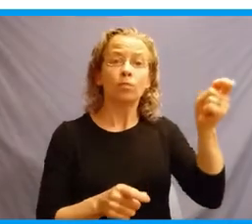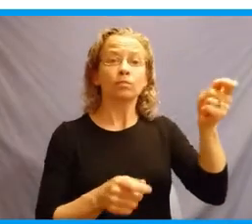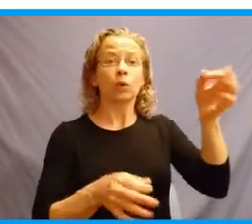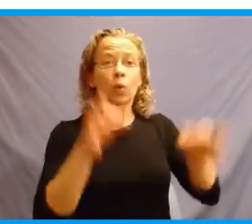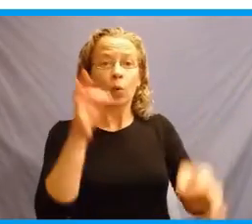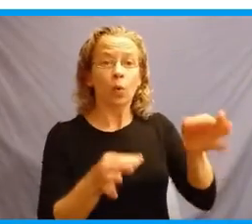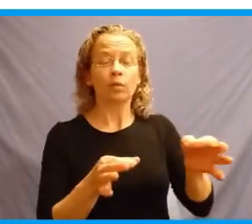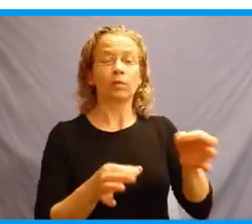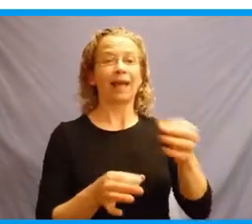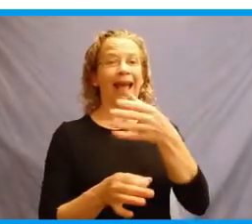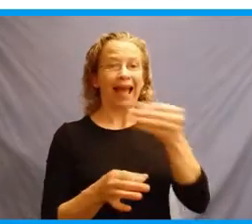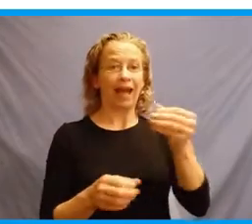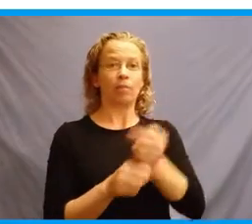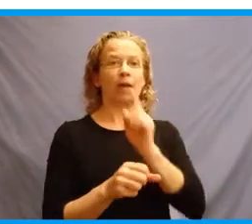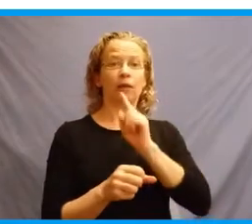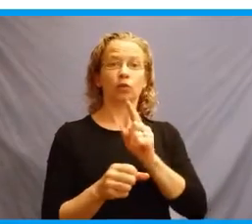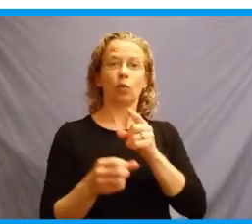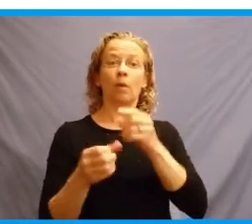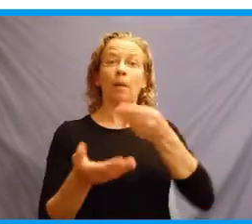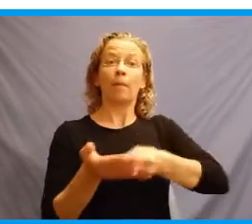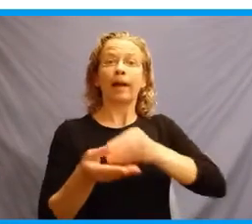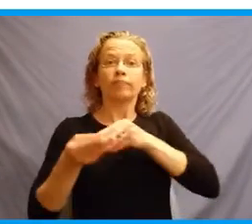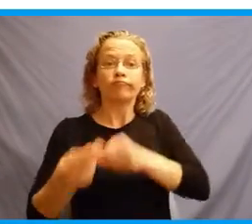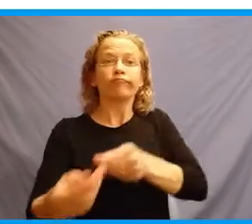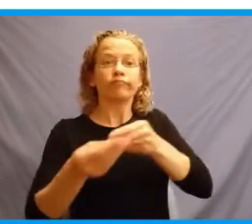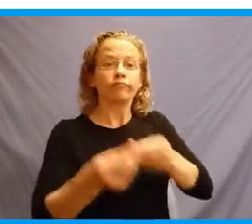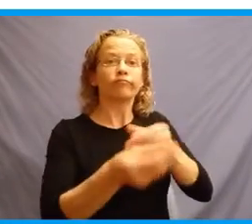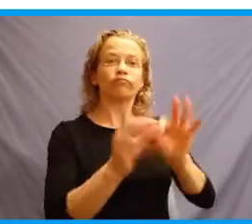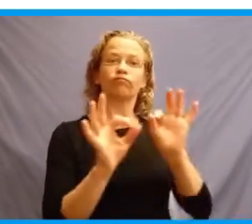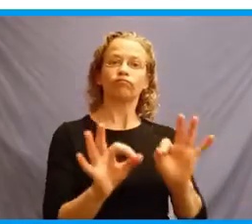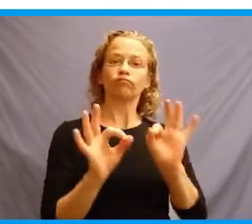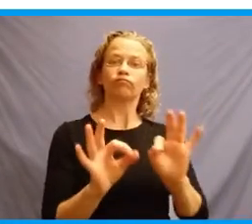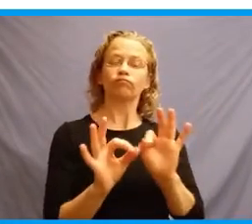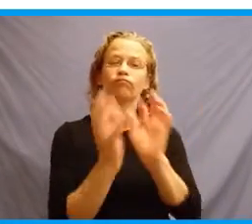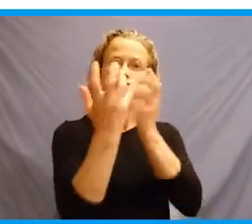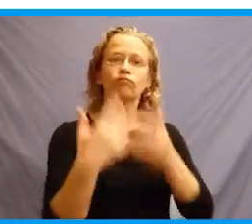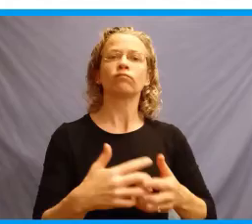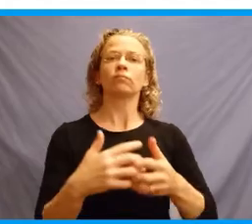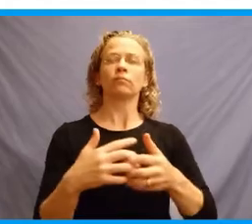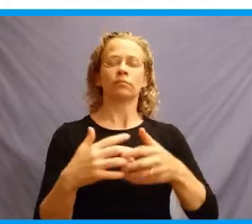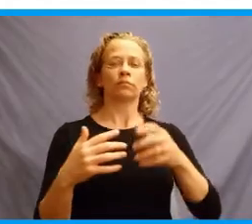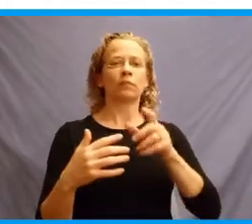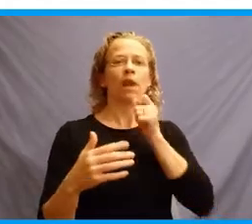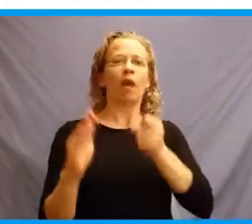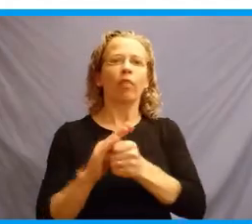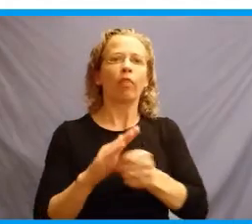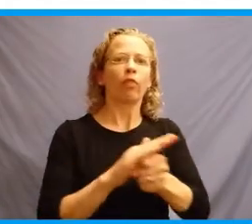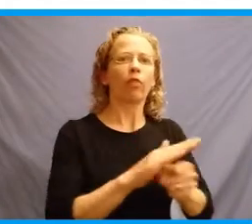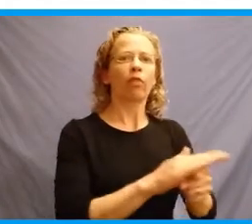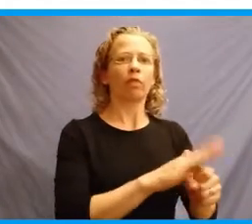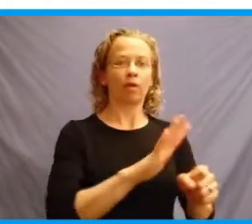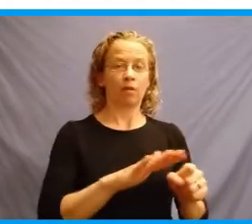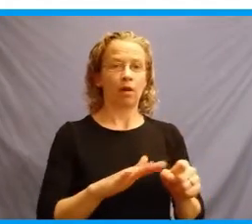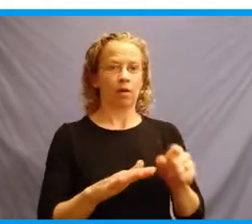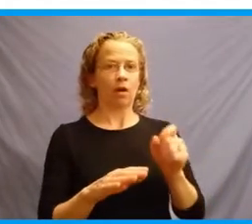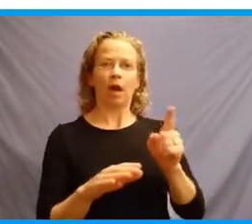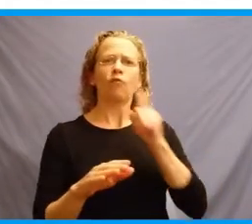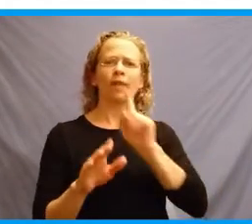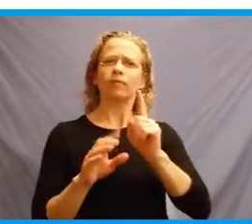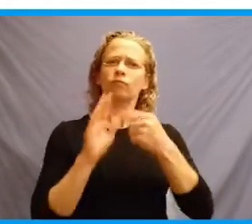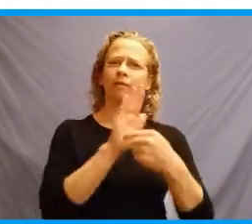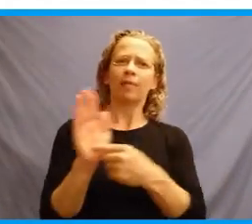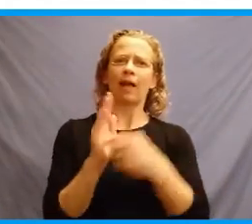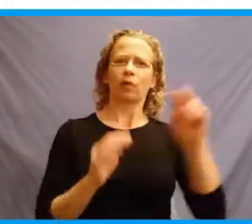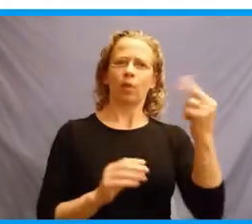sure that we're spending our money in a way that's transparent and reflects the values of the people of New Hampshire. I humbly ask for your